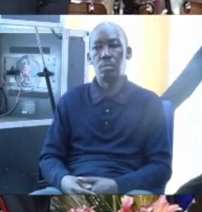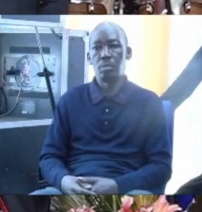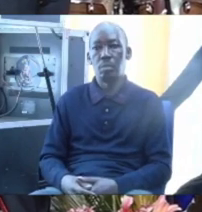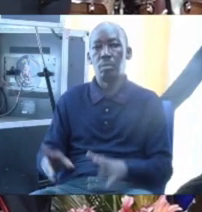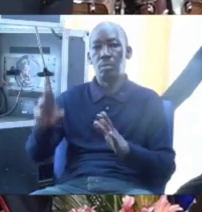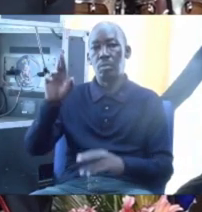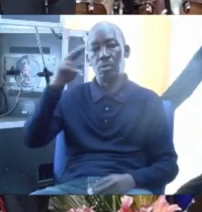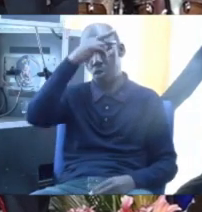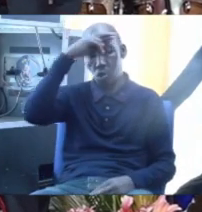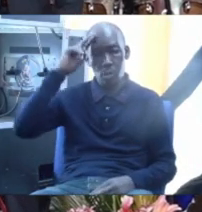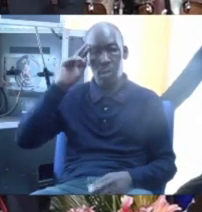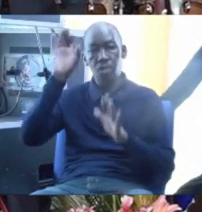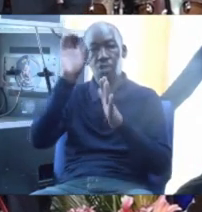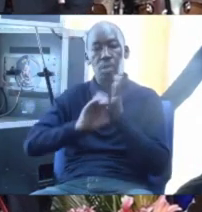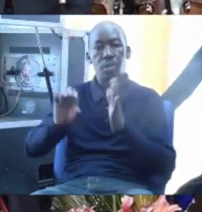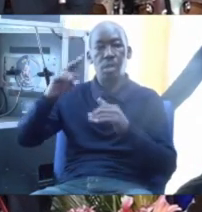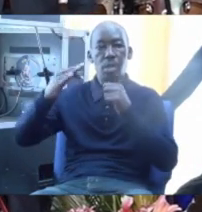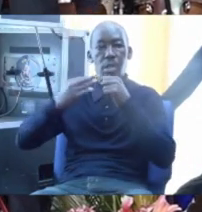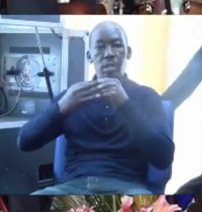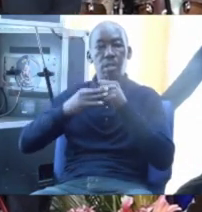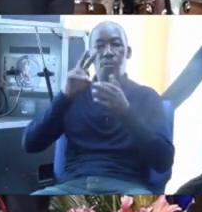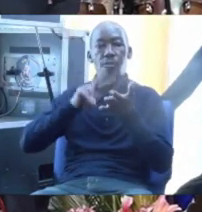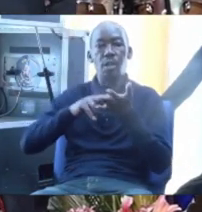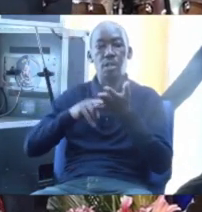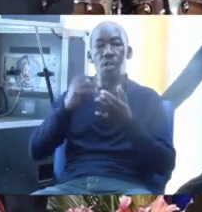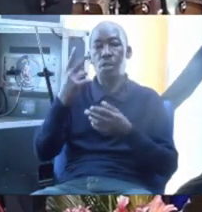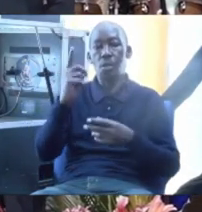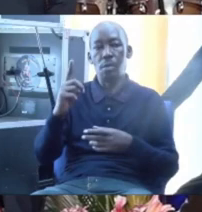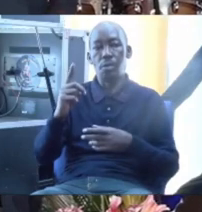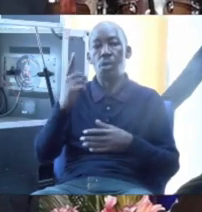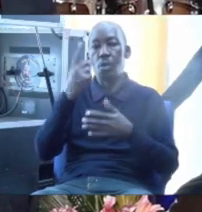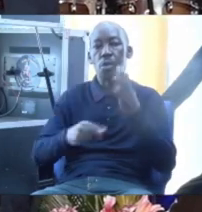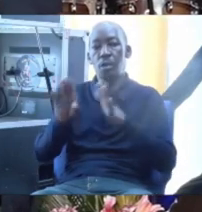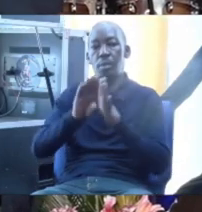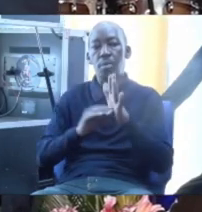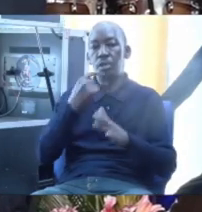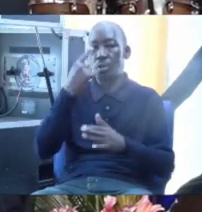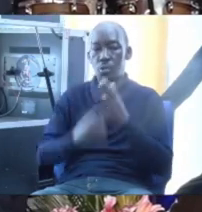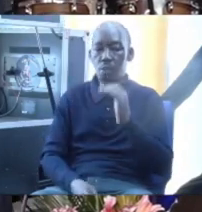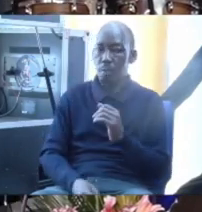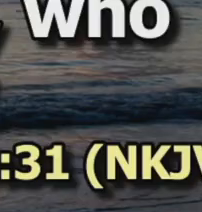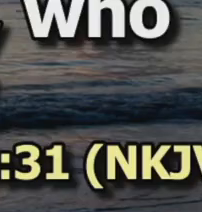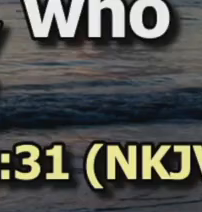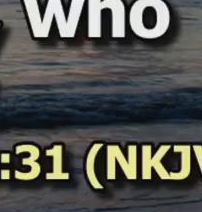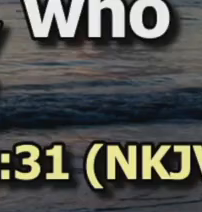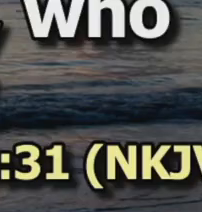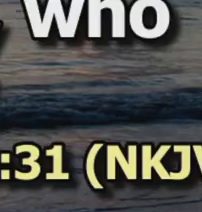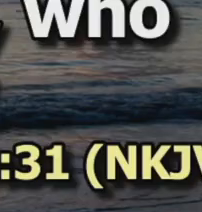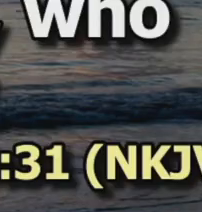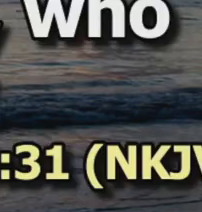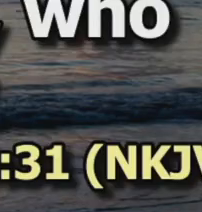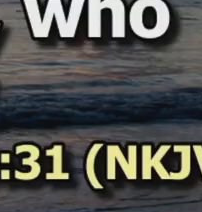Romans chapter 8, verse 31. Listen to what the Bible says. Romans